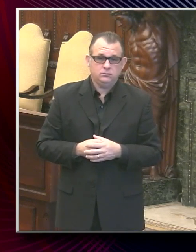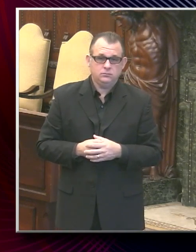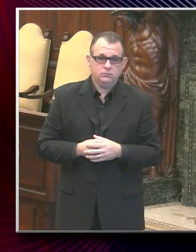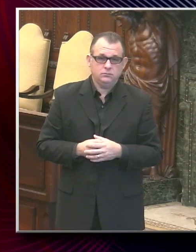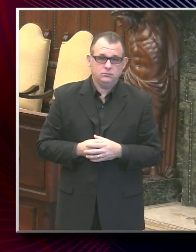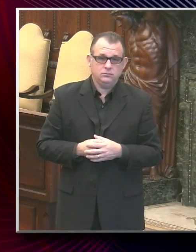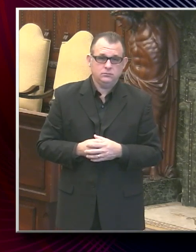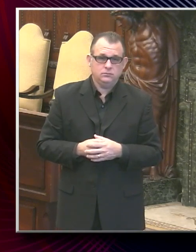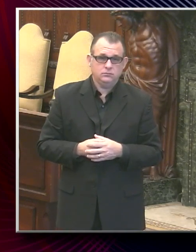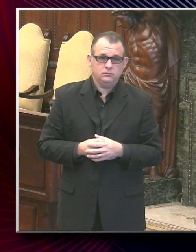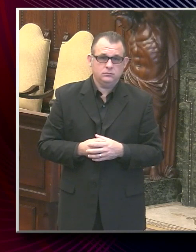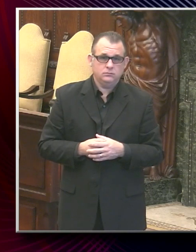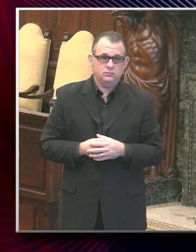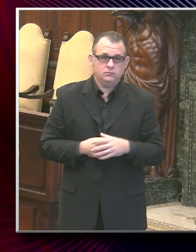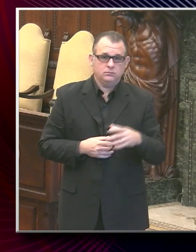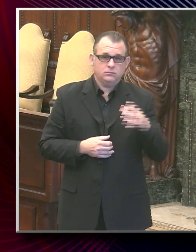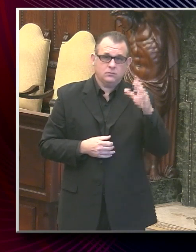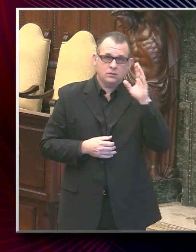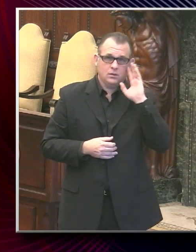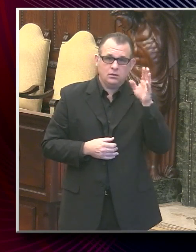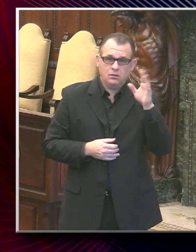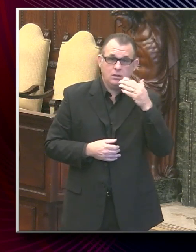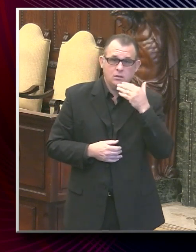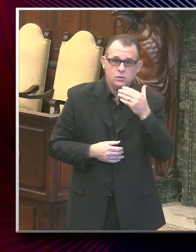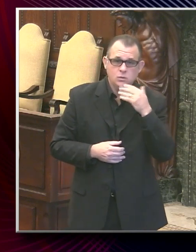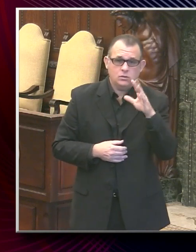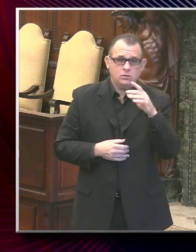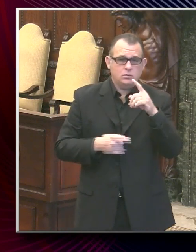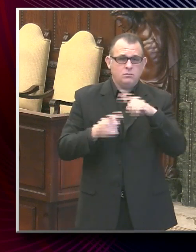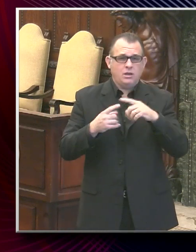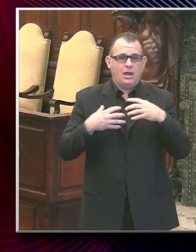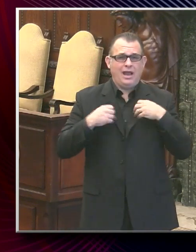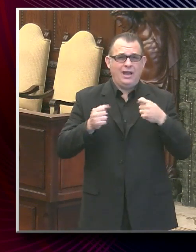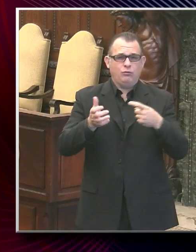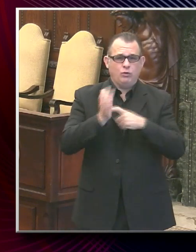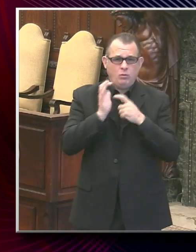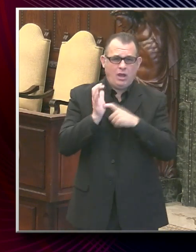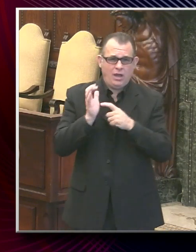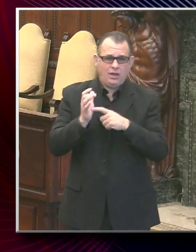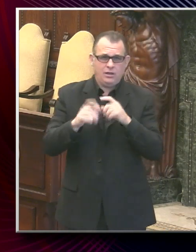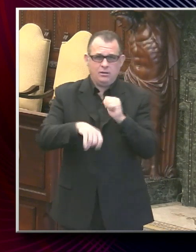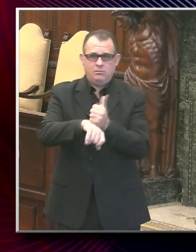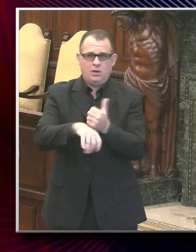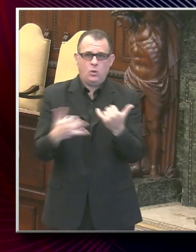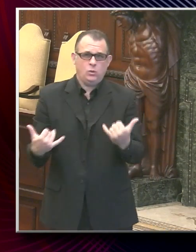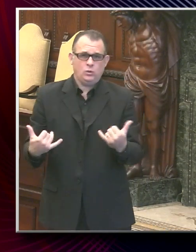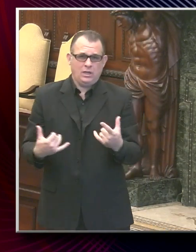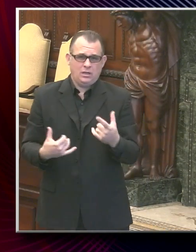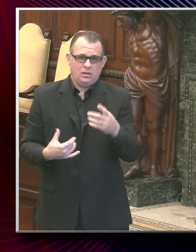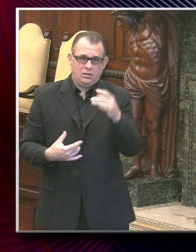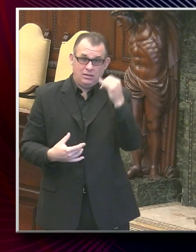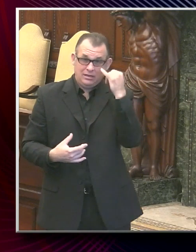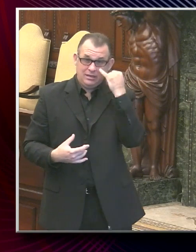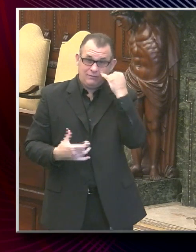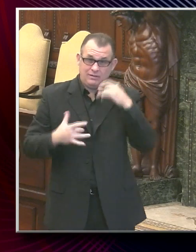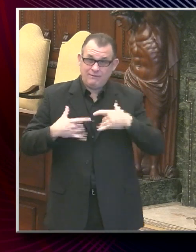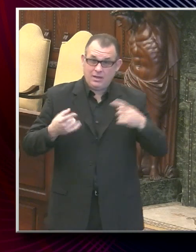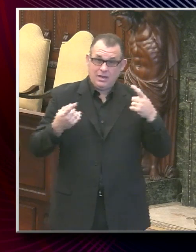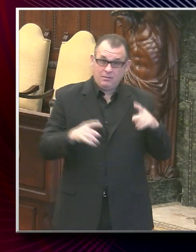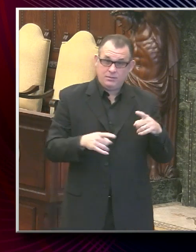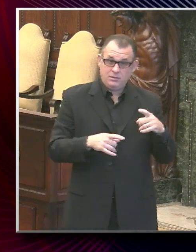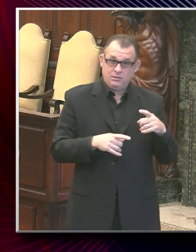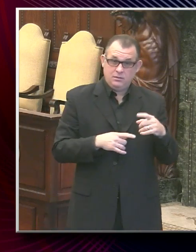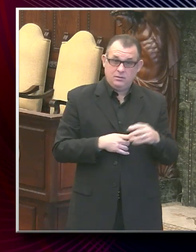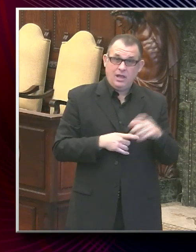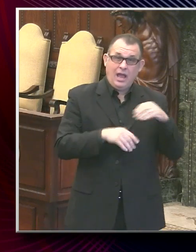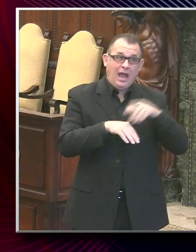Hi, yes, thanks. Sorry, so regarding those health requirements that are in place right now, if an event at the Fillmore did want to go on a concert,